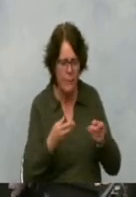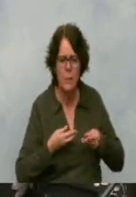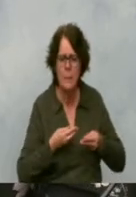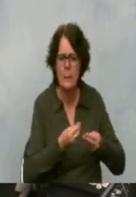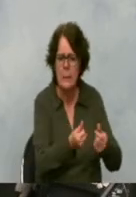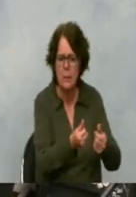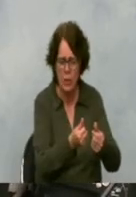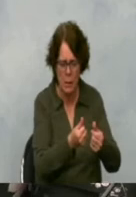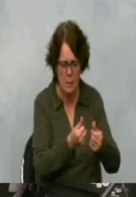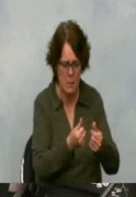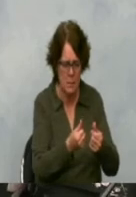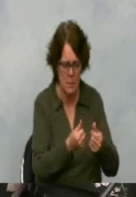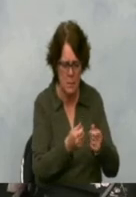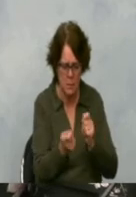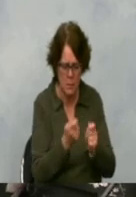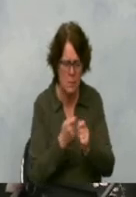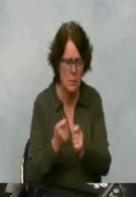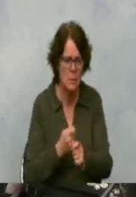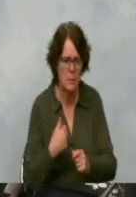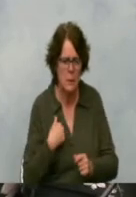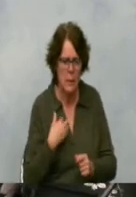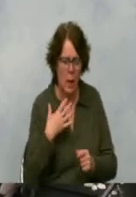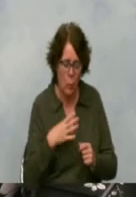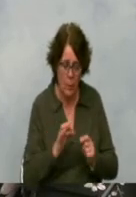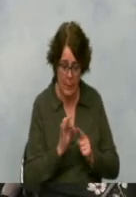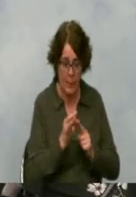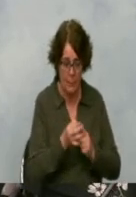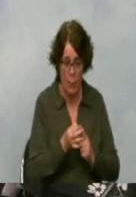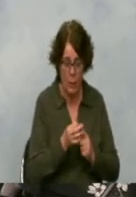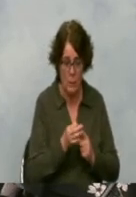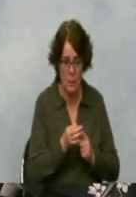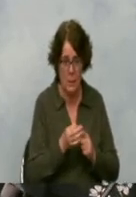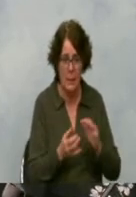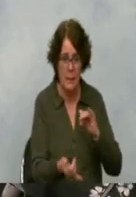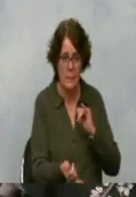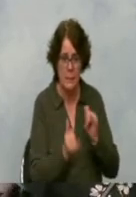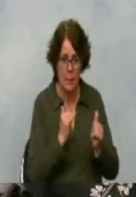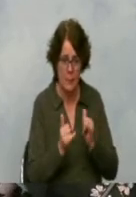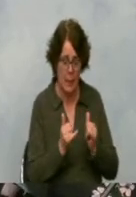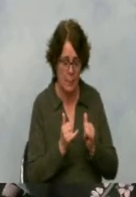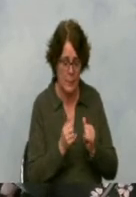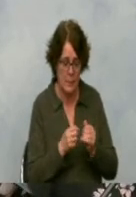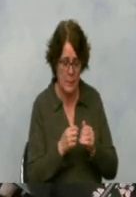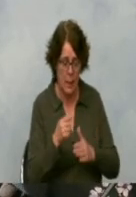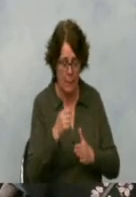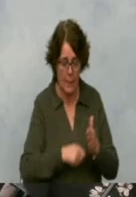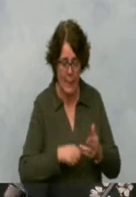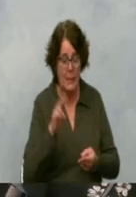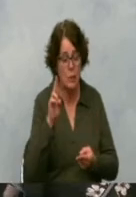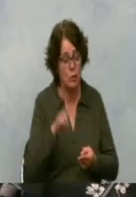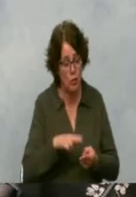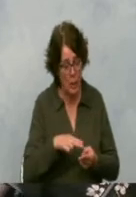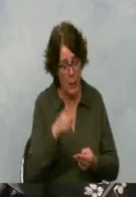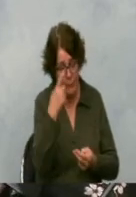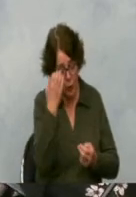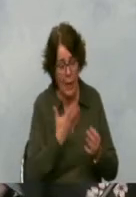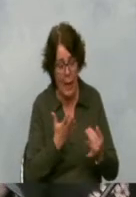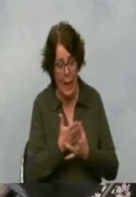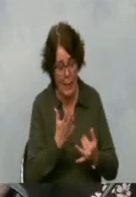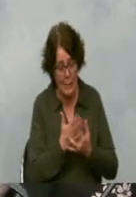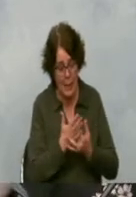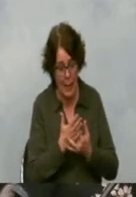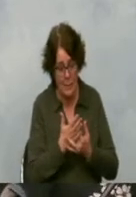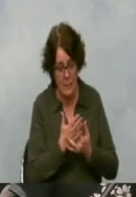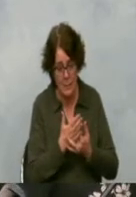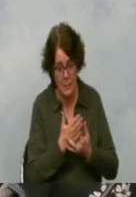used. And I just want to make a point, really, that sometimes buying cheaper, if you can access it in the long run, you